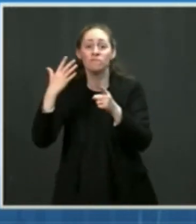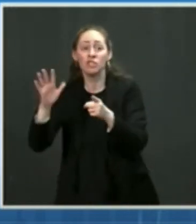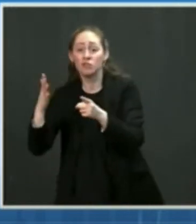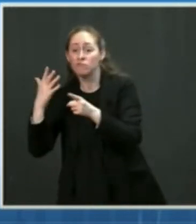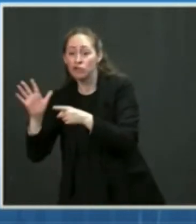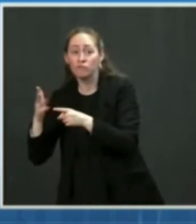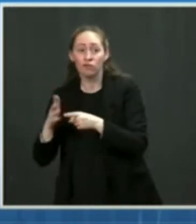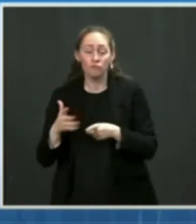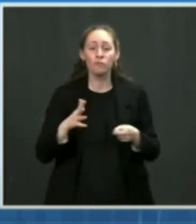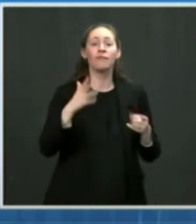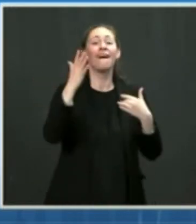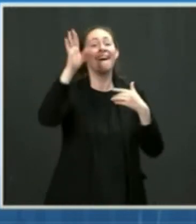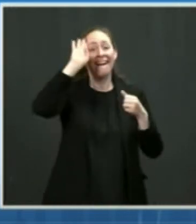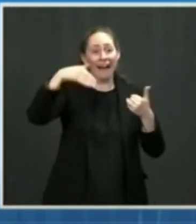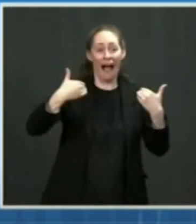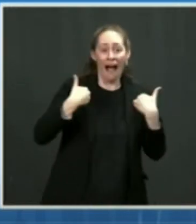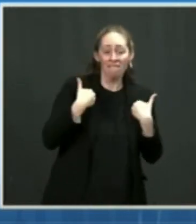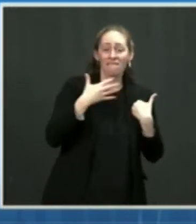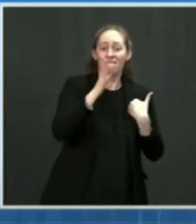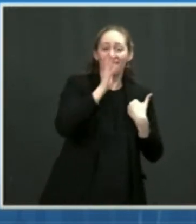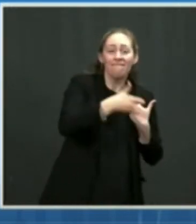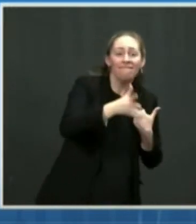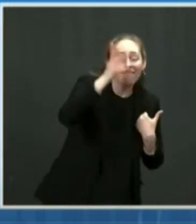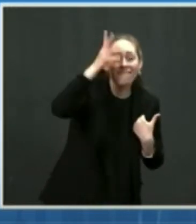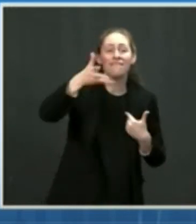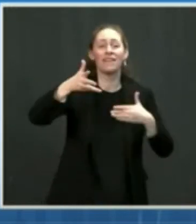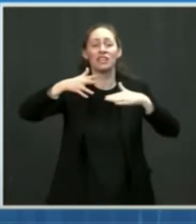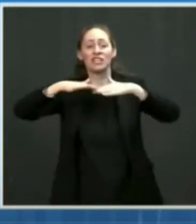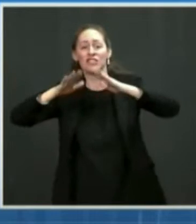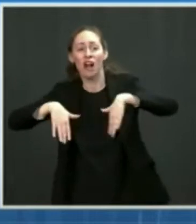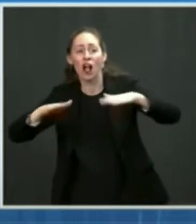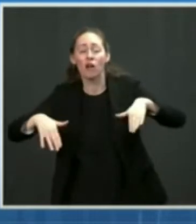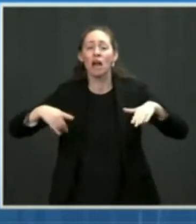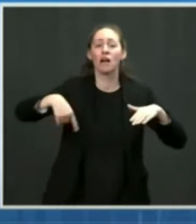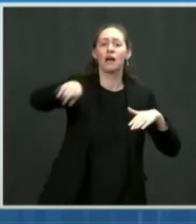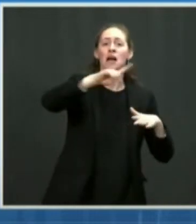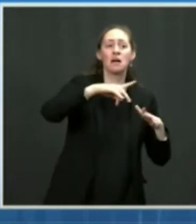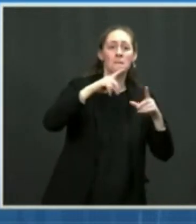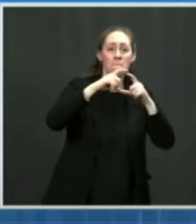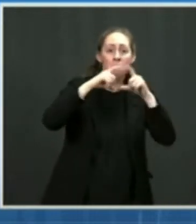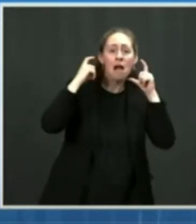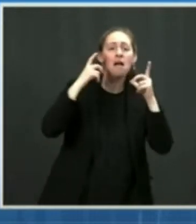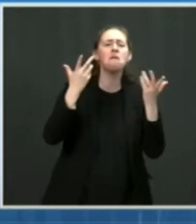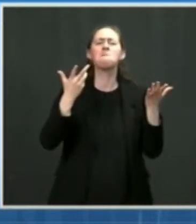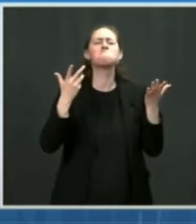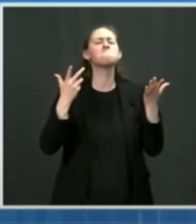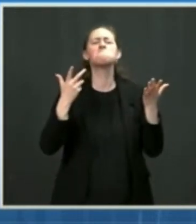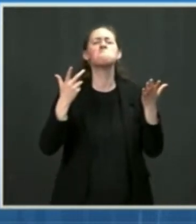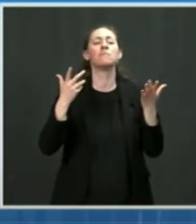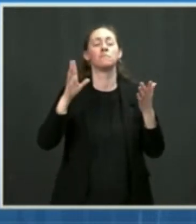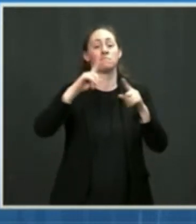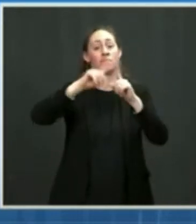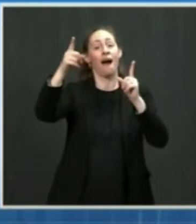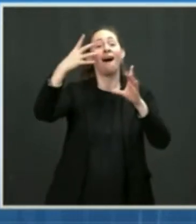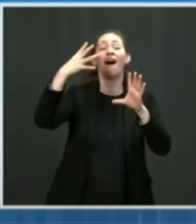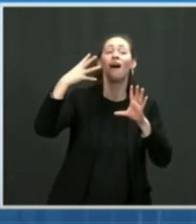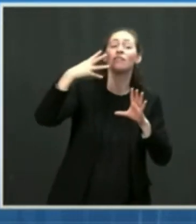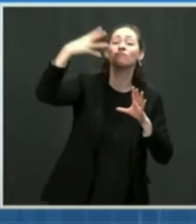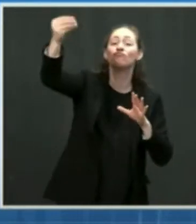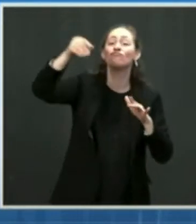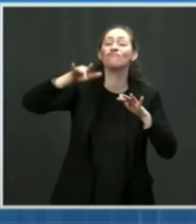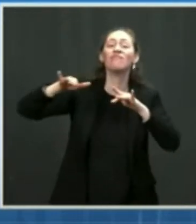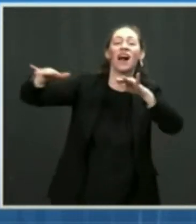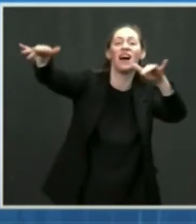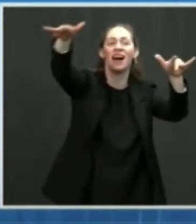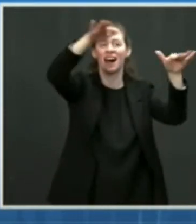grandmother, grandfather, whoever it is, as long as they're in good shape, you don't have to wear a mask. But once you go out into that big bad world out there where there are a lot